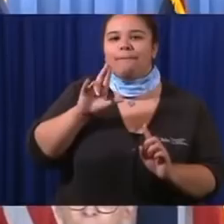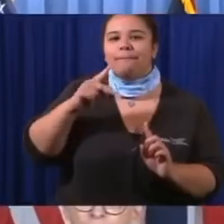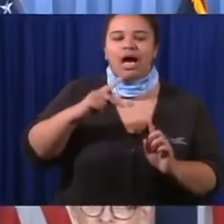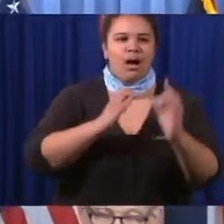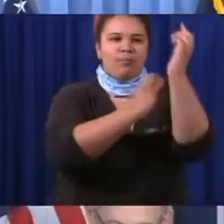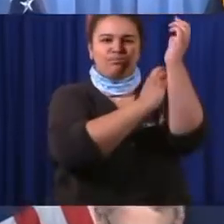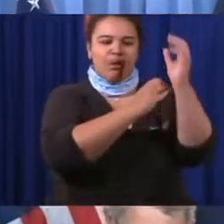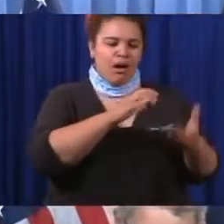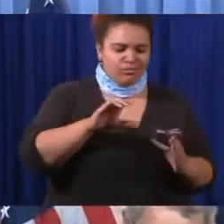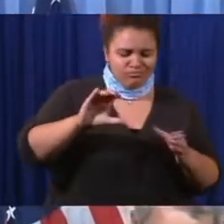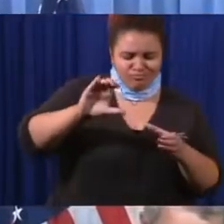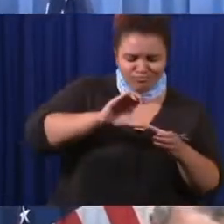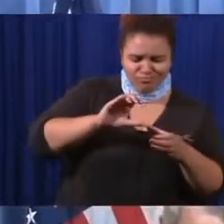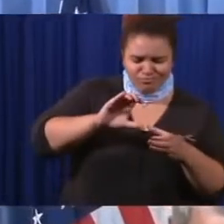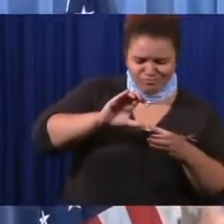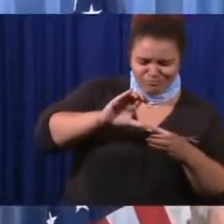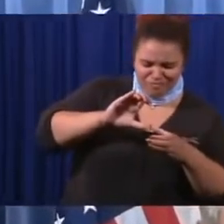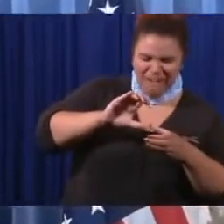had a banner year this year.